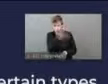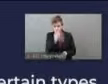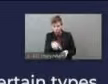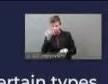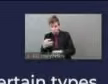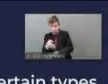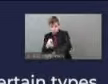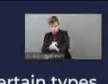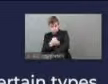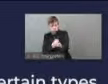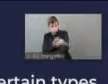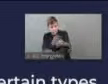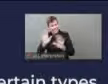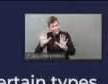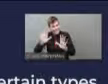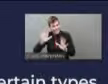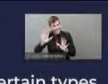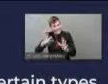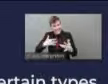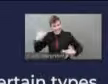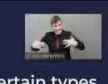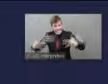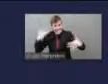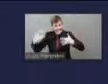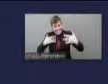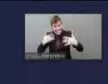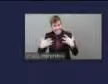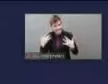recovery and progress. Next slide.